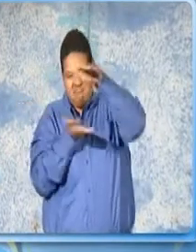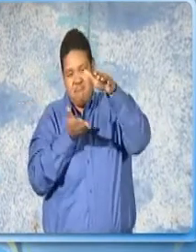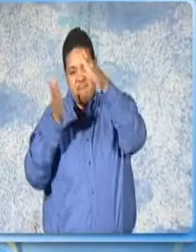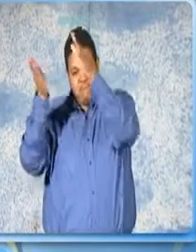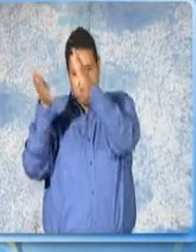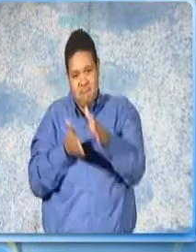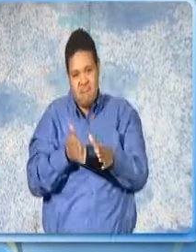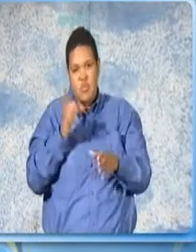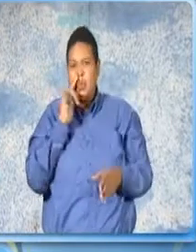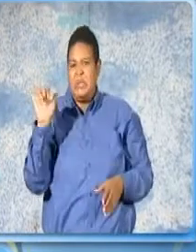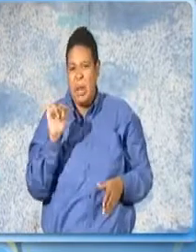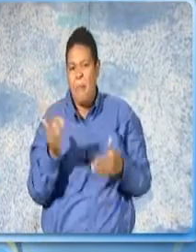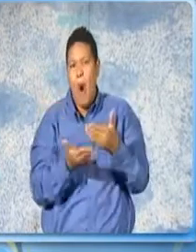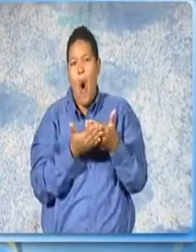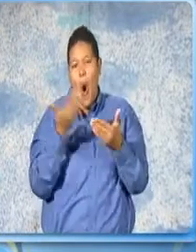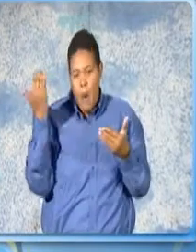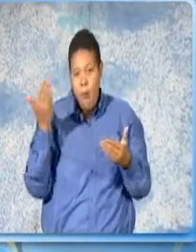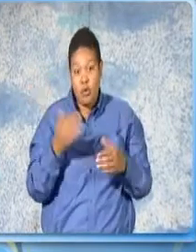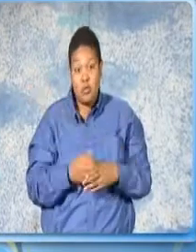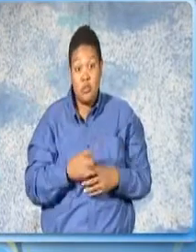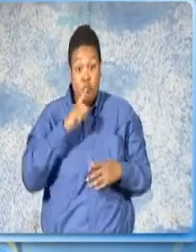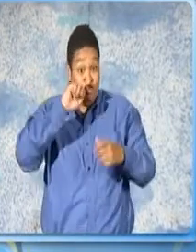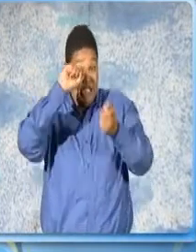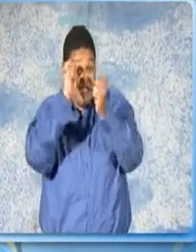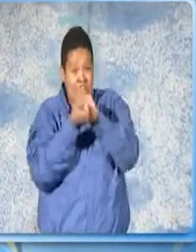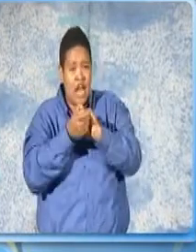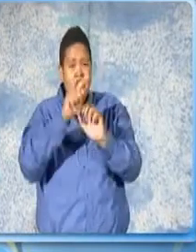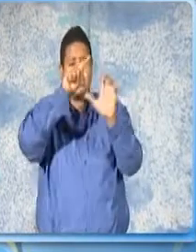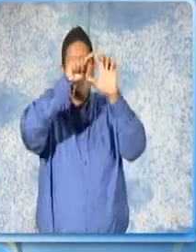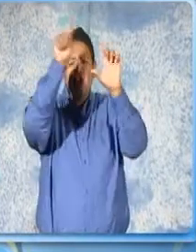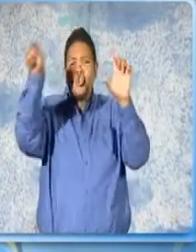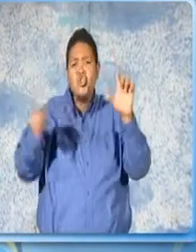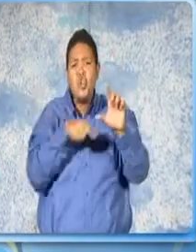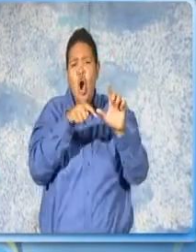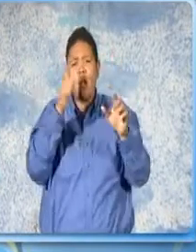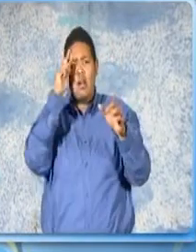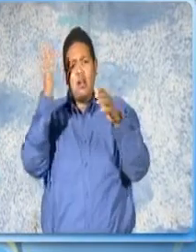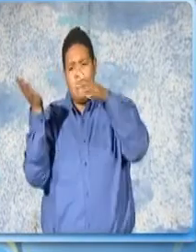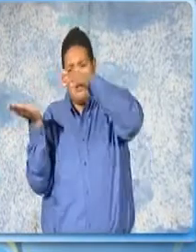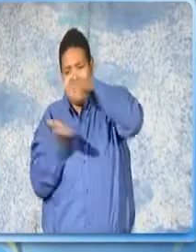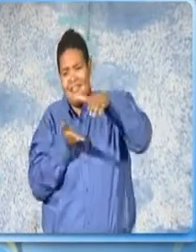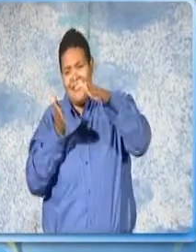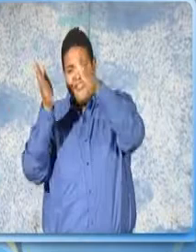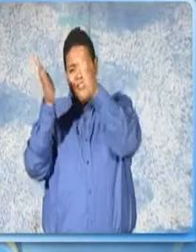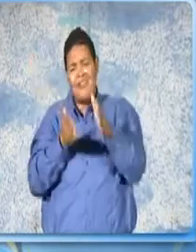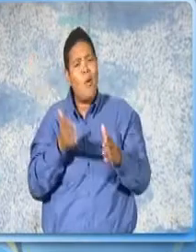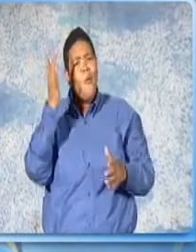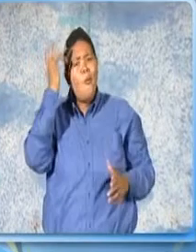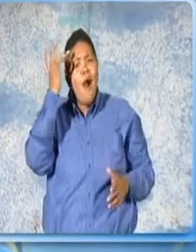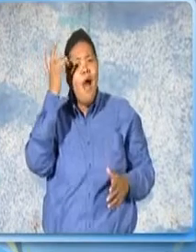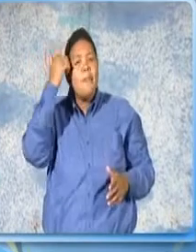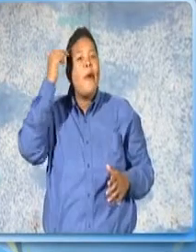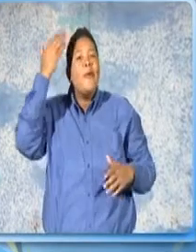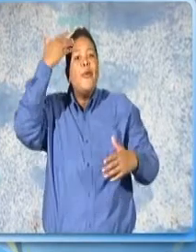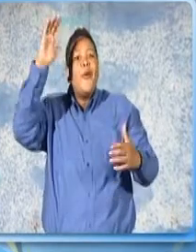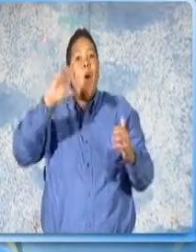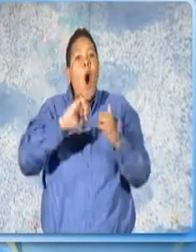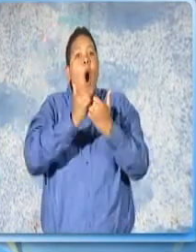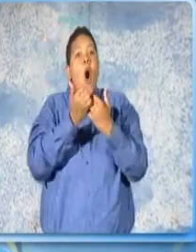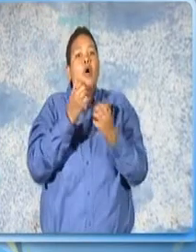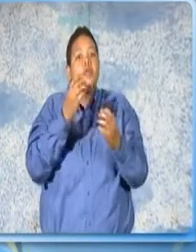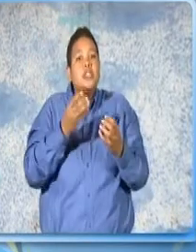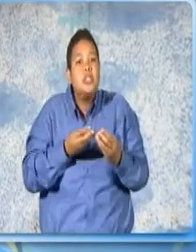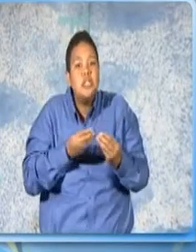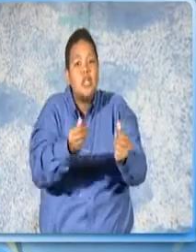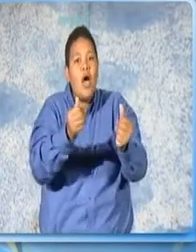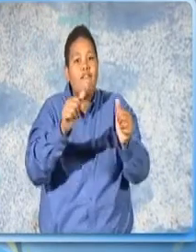The reason for changing a circle into a parallelogram is because we don't know how to calculate the area of a circle yet.